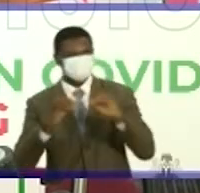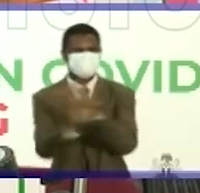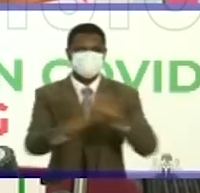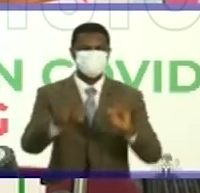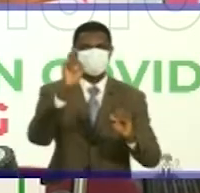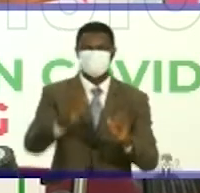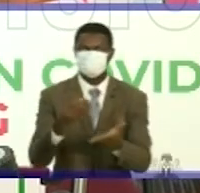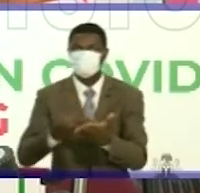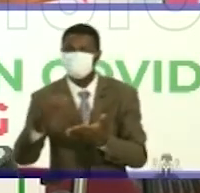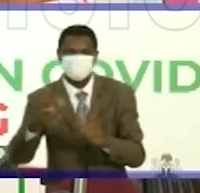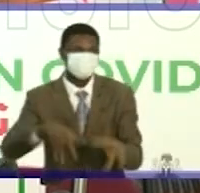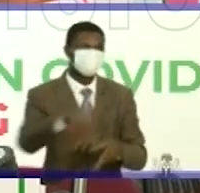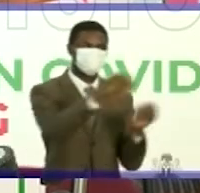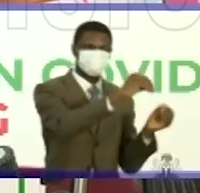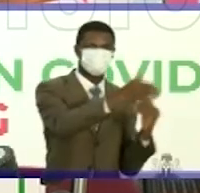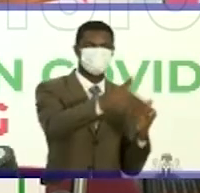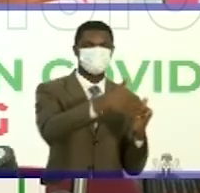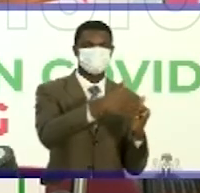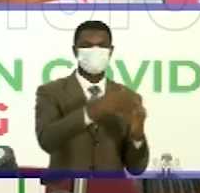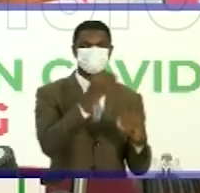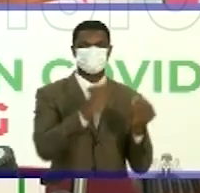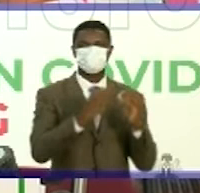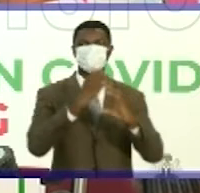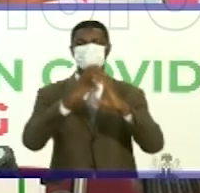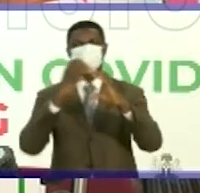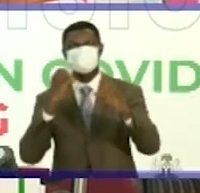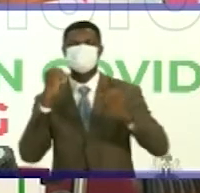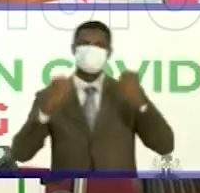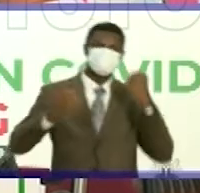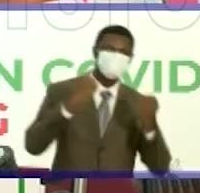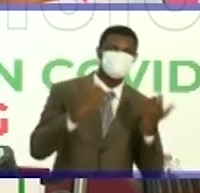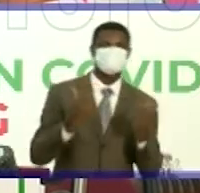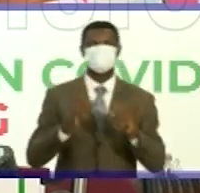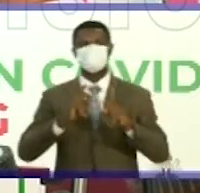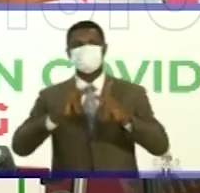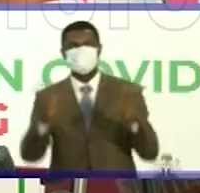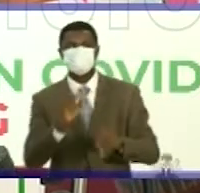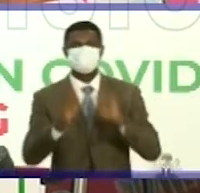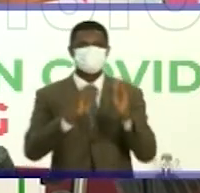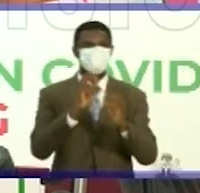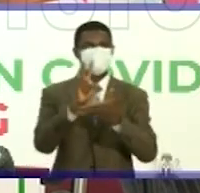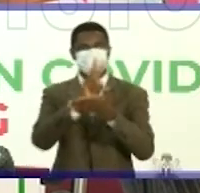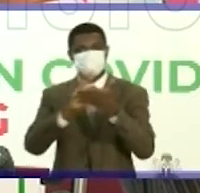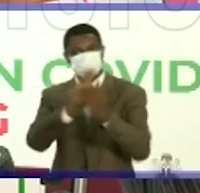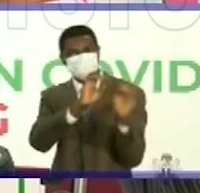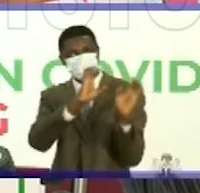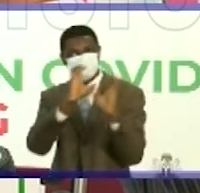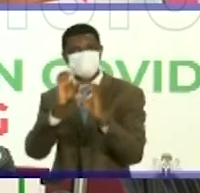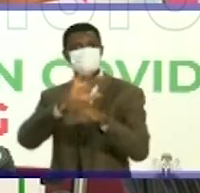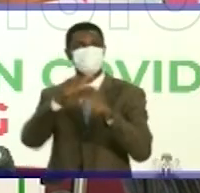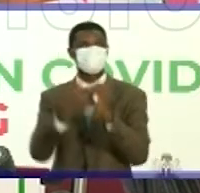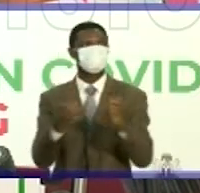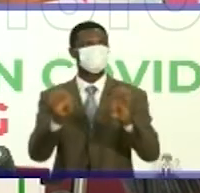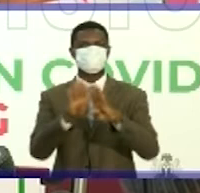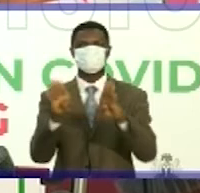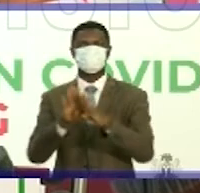further notice. Bars, gyms, cinemas, and nightclubs remain closed until